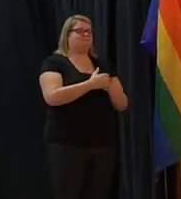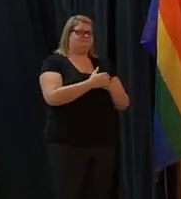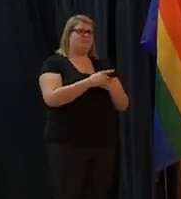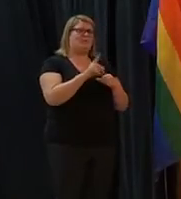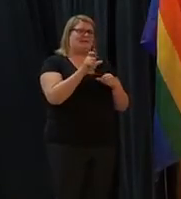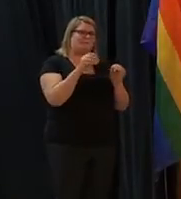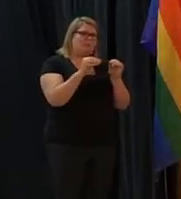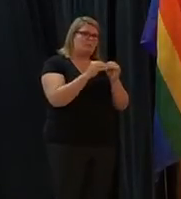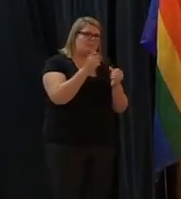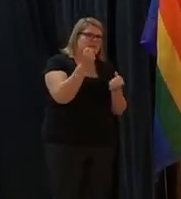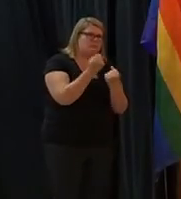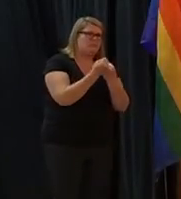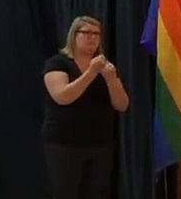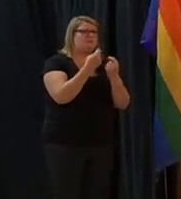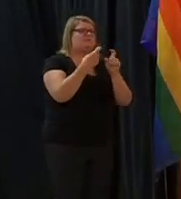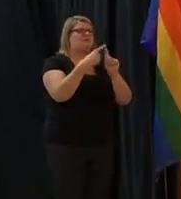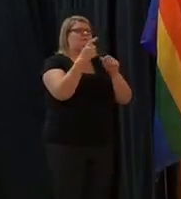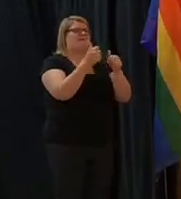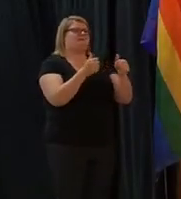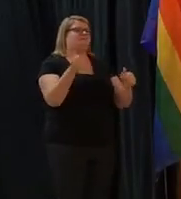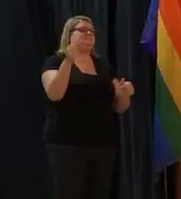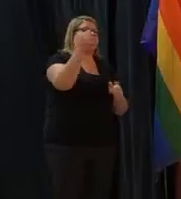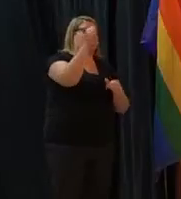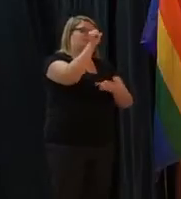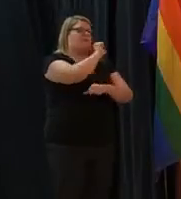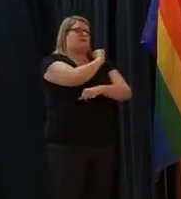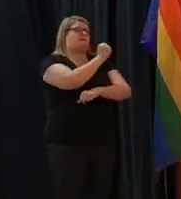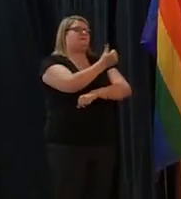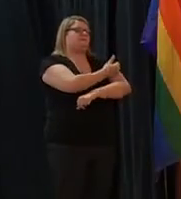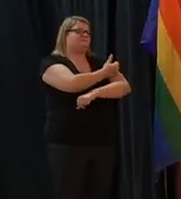support from the authorities of